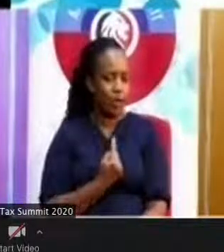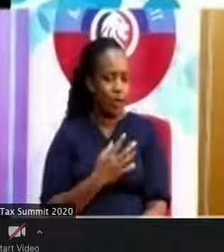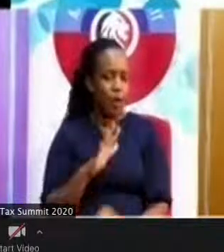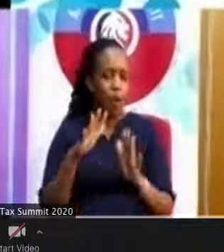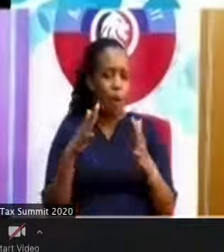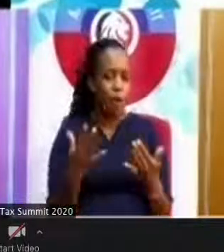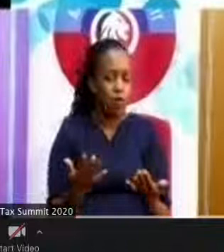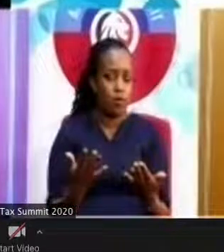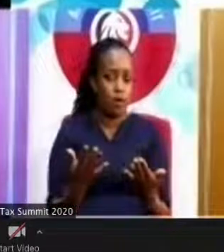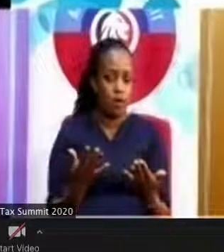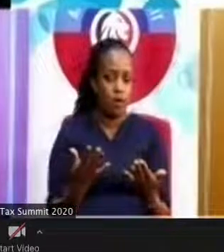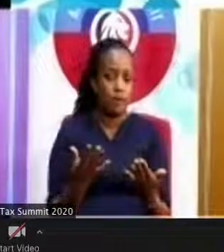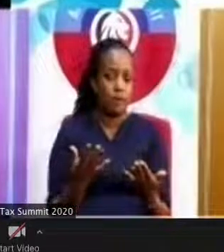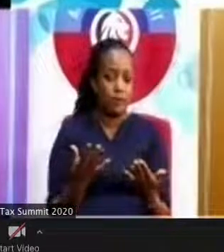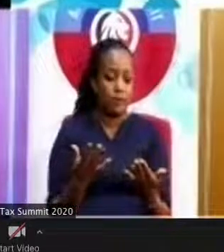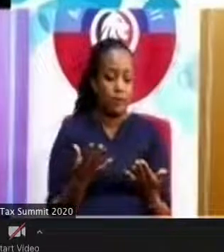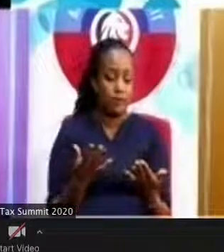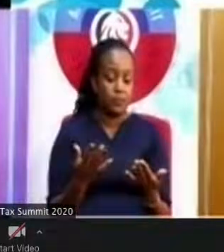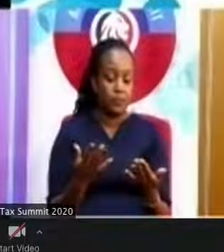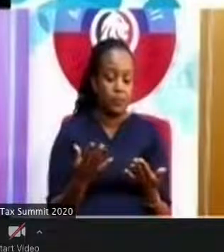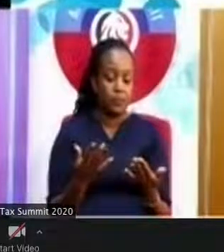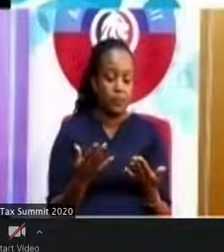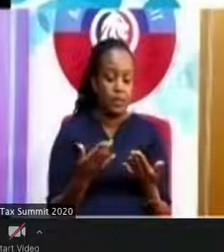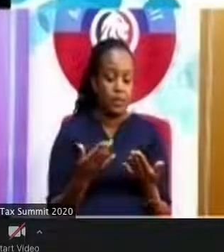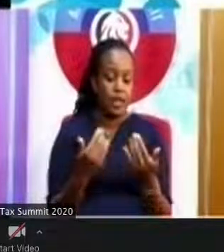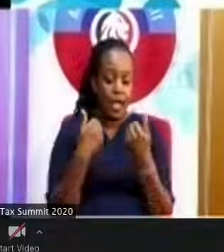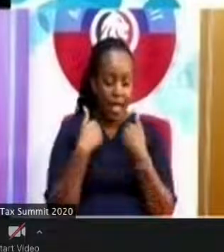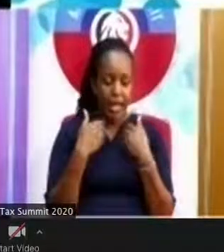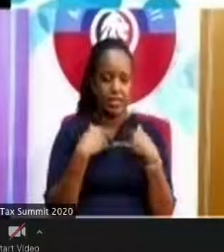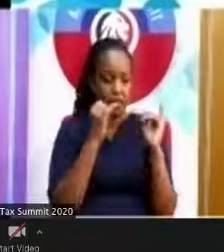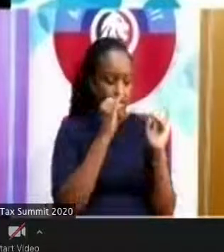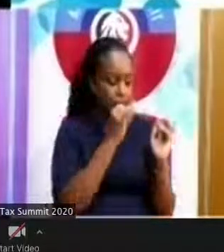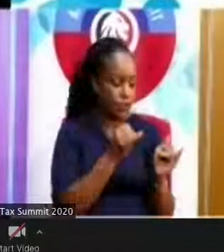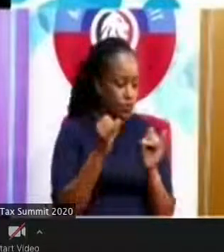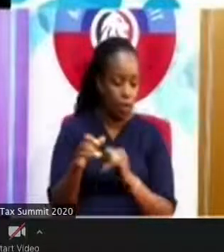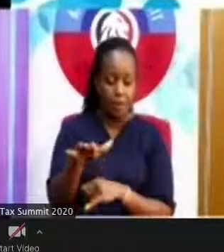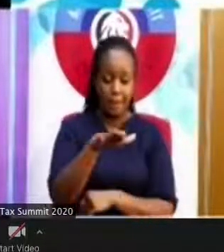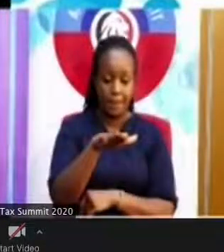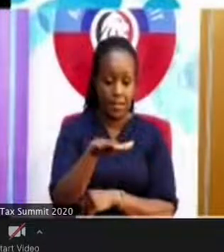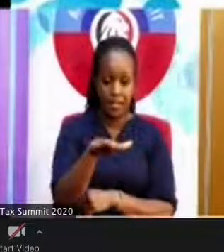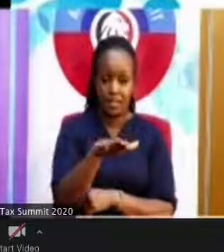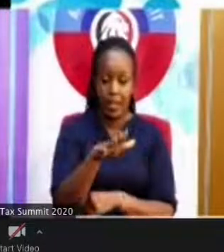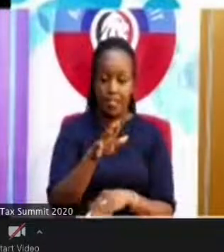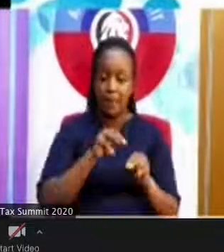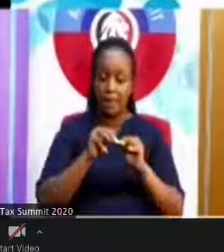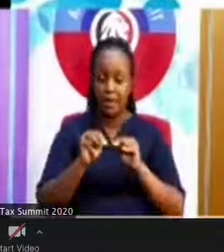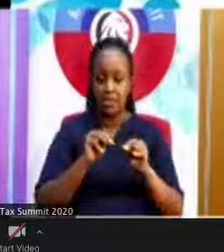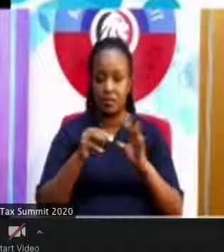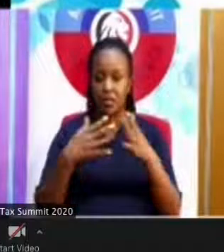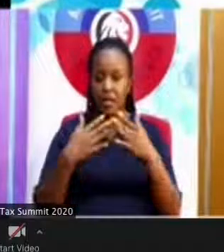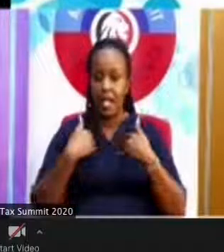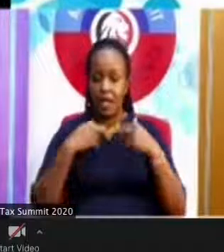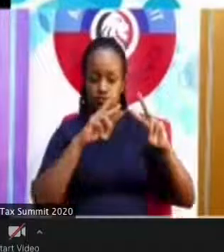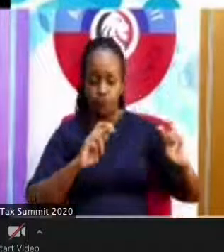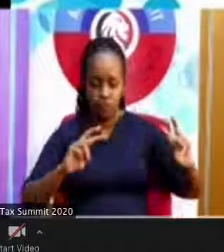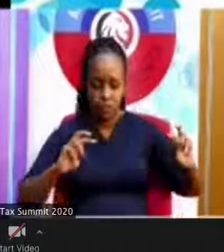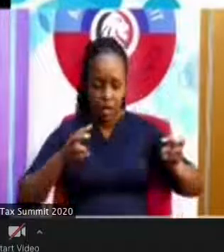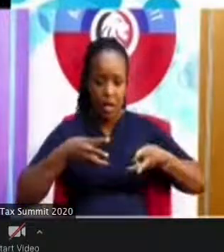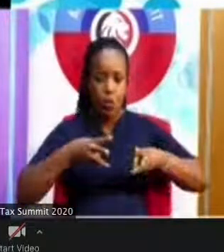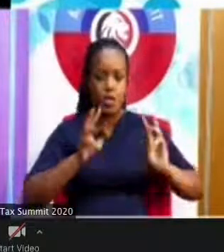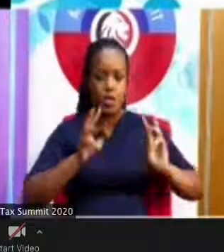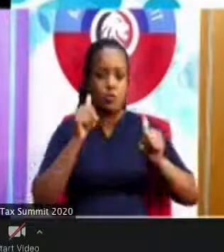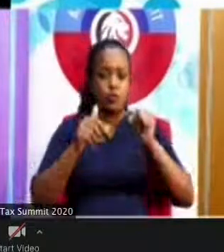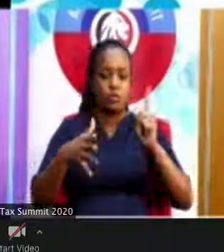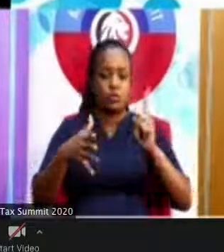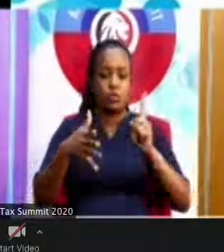in their individual dwelling places. The management had to find a way to reach out and to